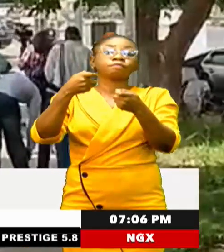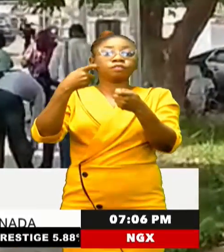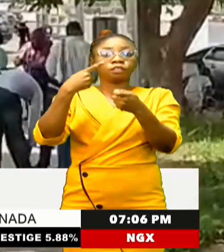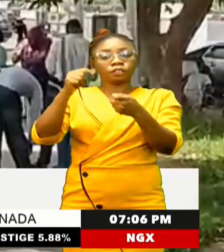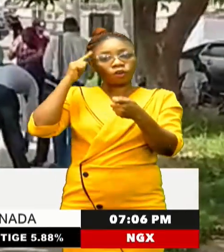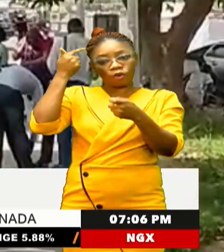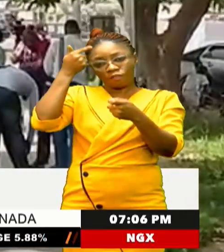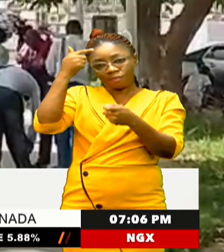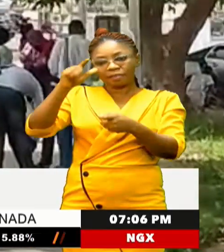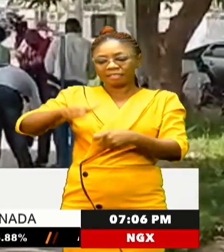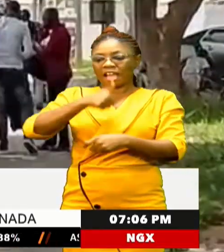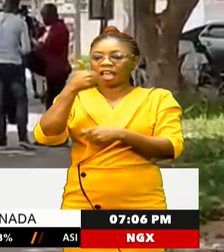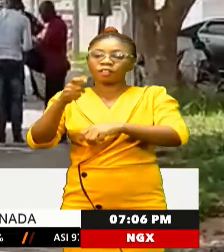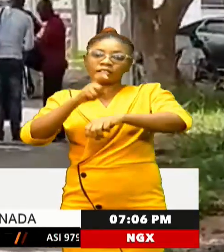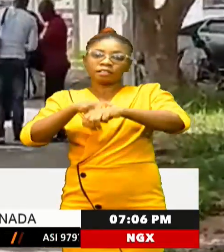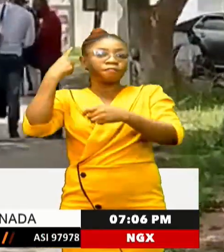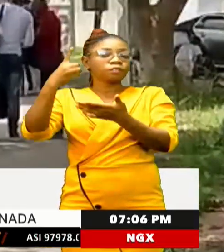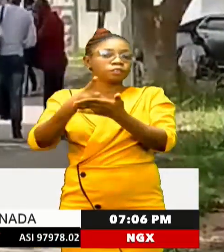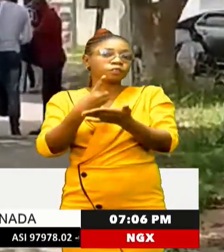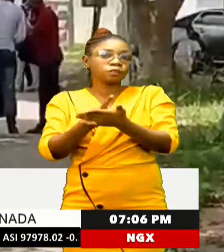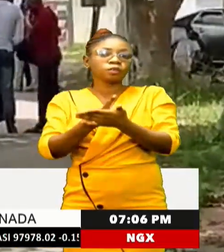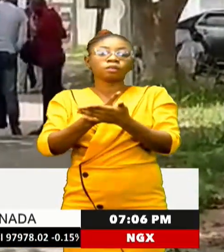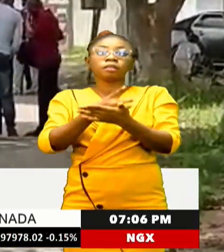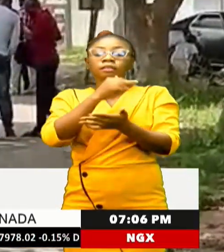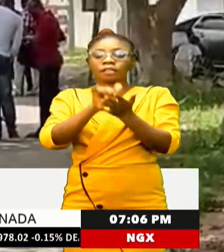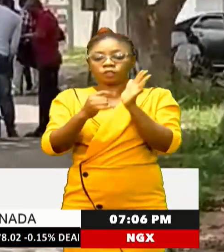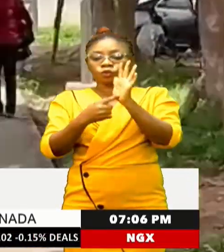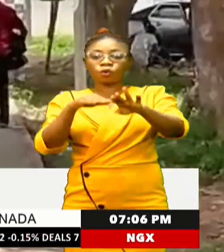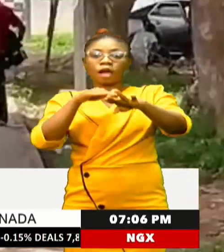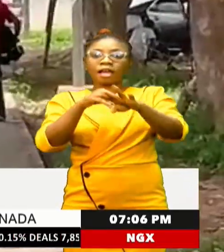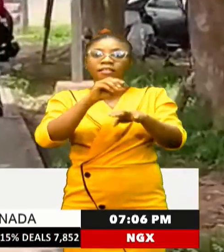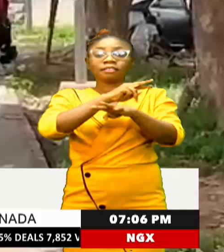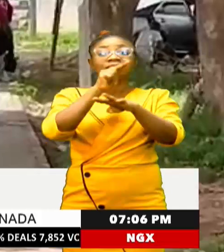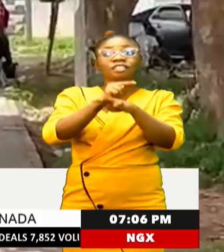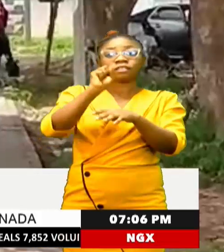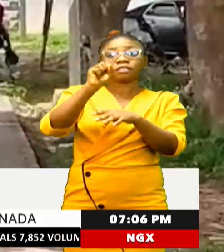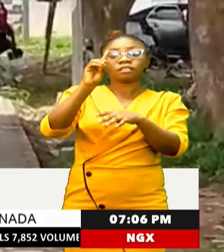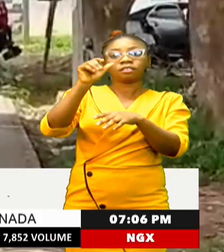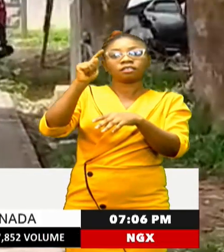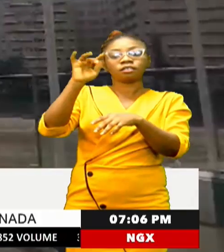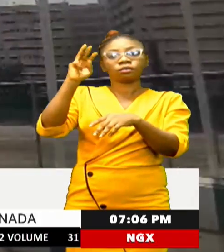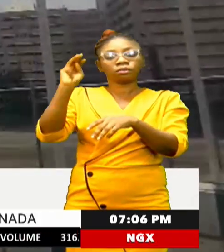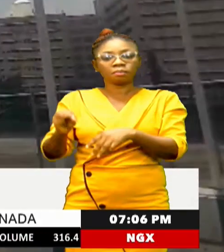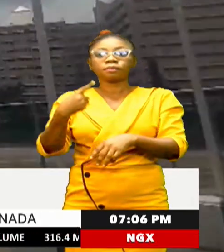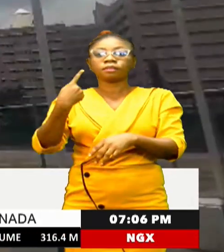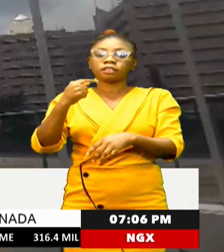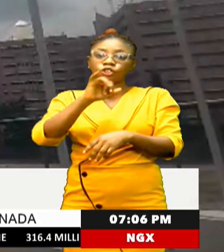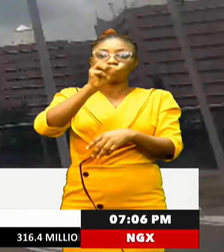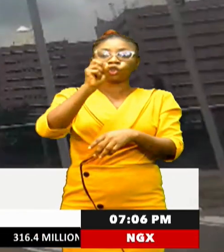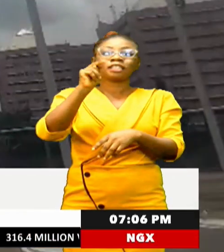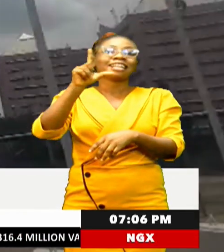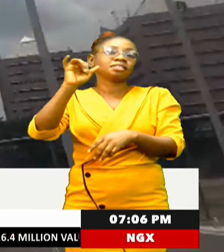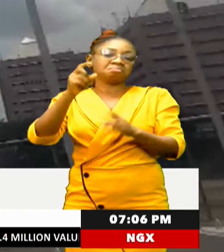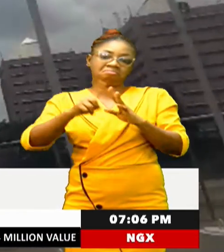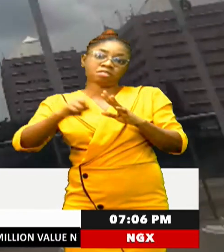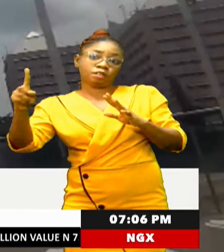remain unsatisfied. And with little to show at the National Stadium, the journalists take their leave. Meanwhile, the